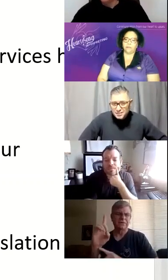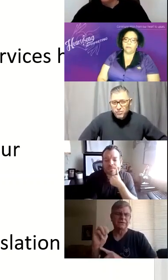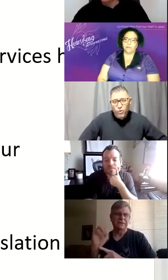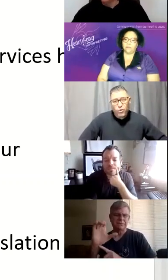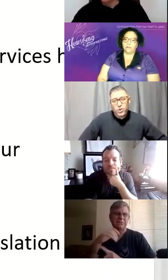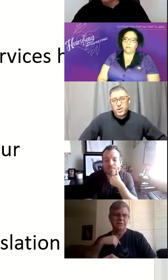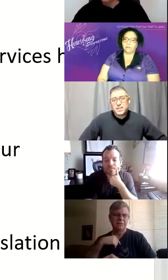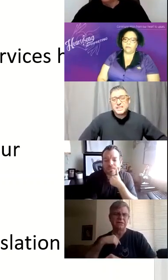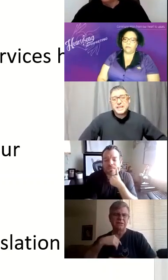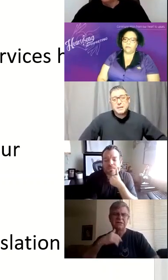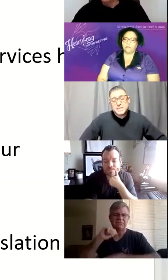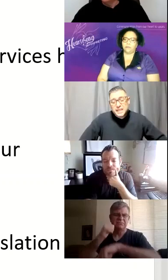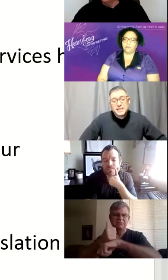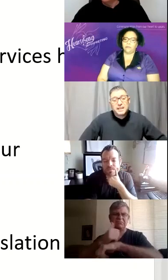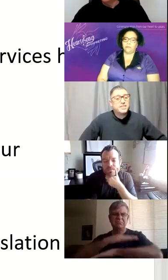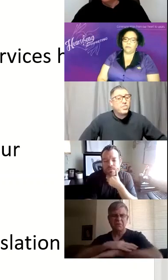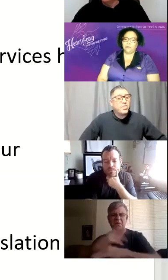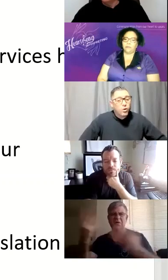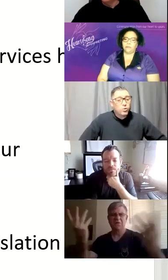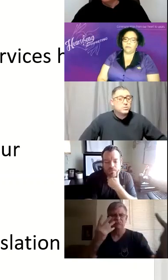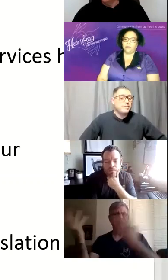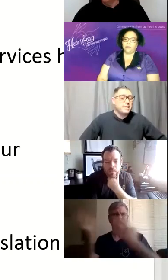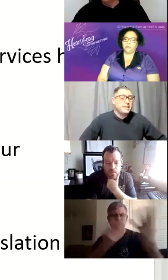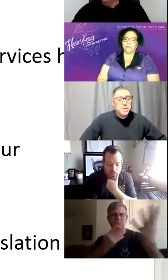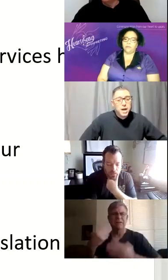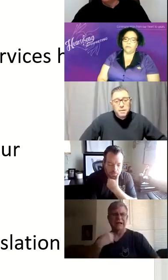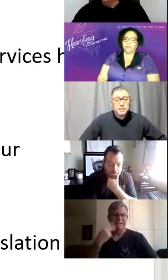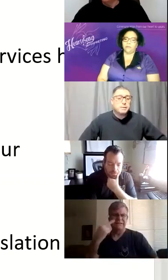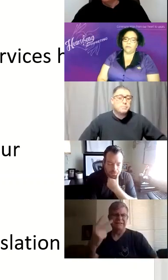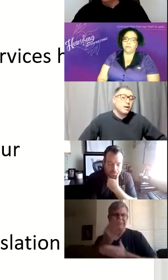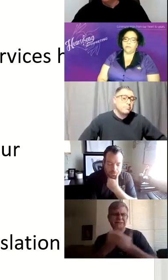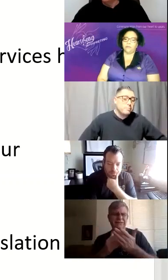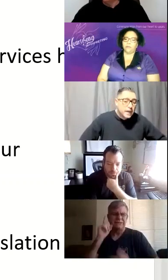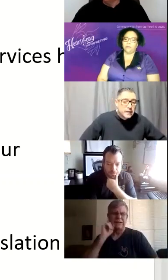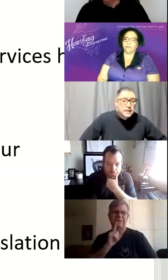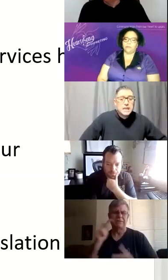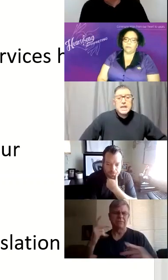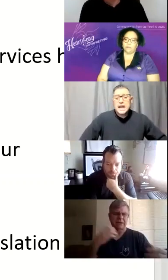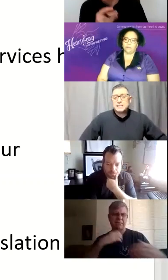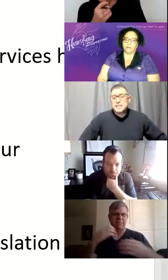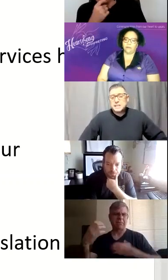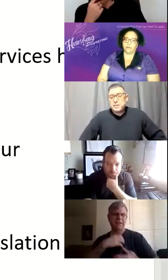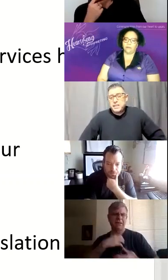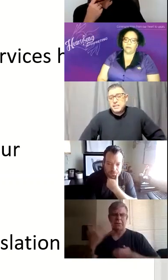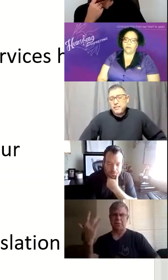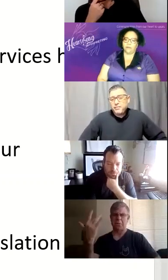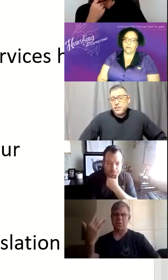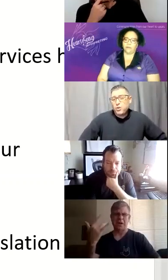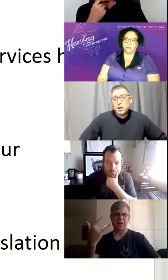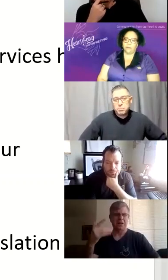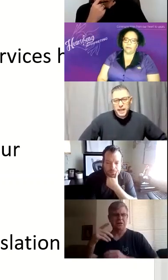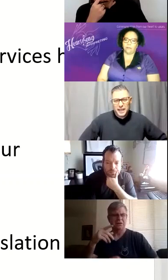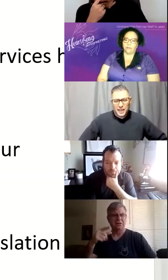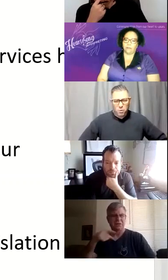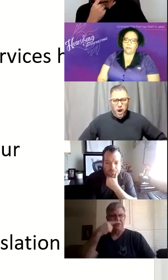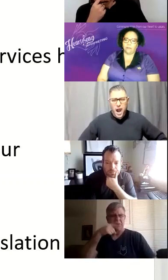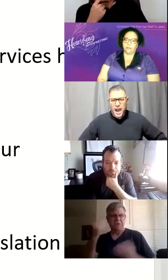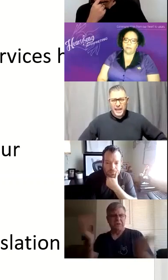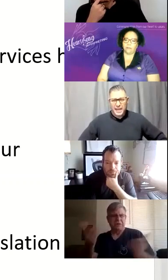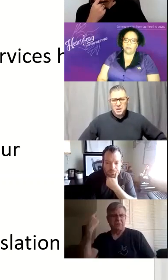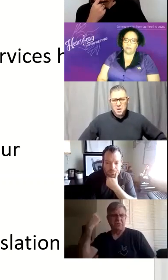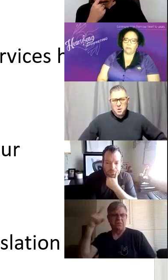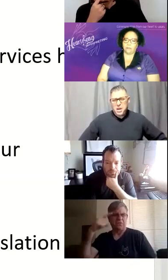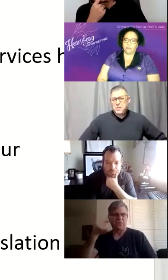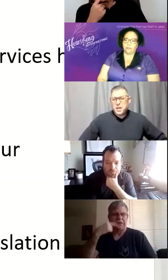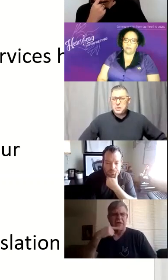exhibits for DMC. I've done those, I've set them up, had people come in. I've seen some of the deaf, you know, complain like,